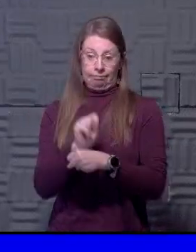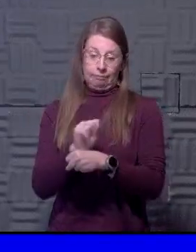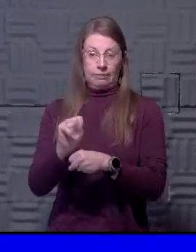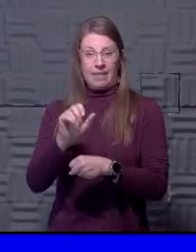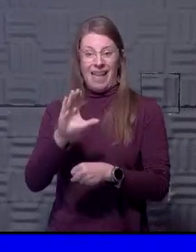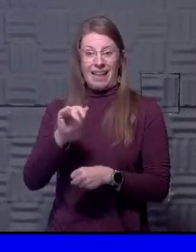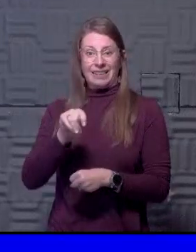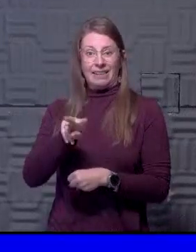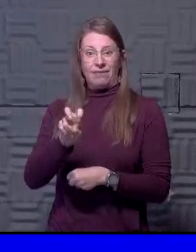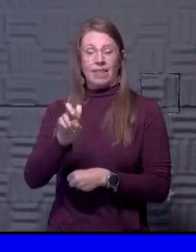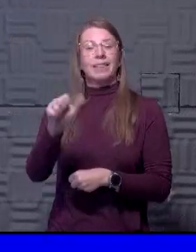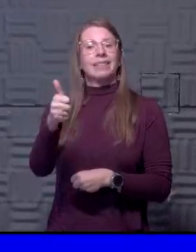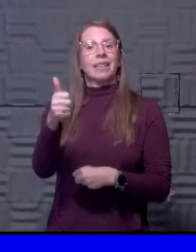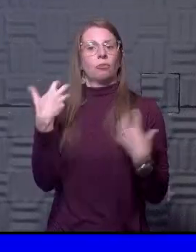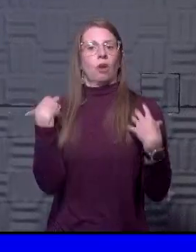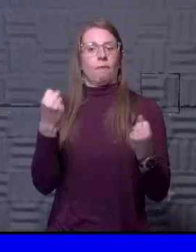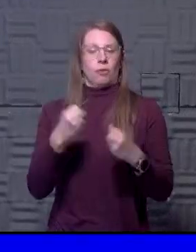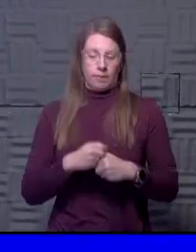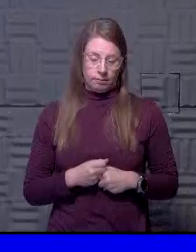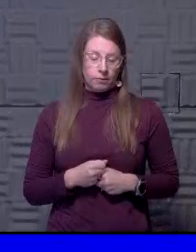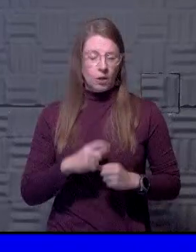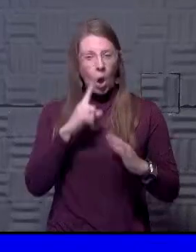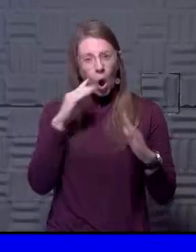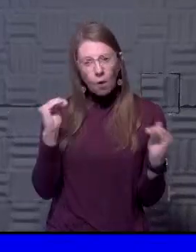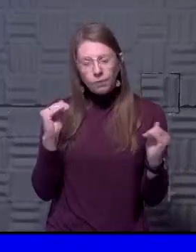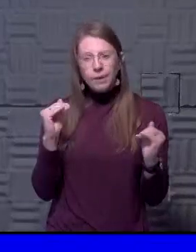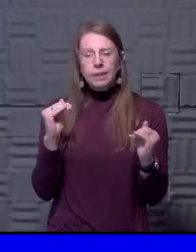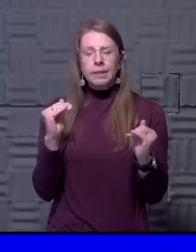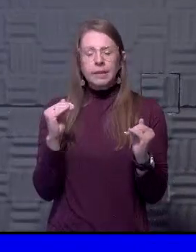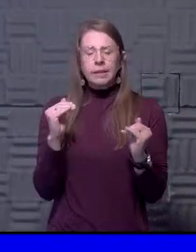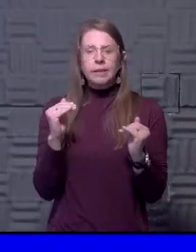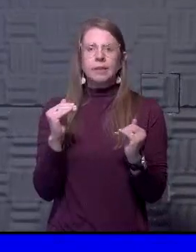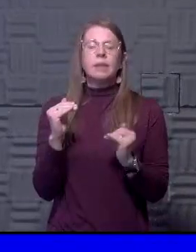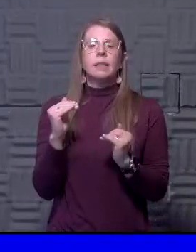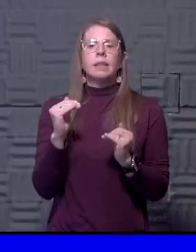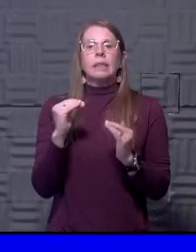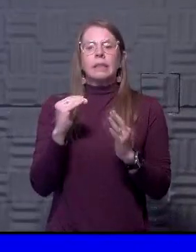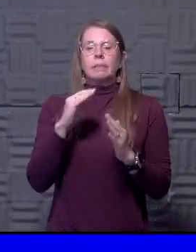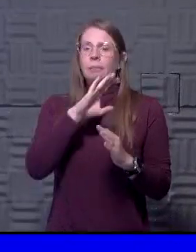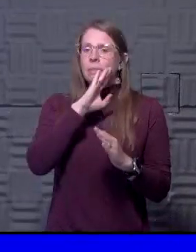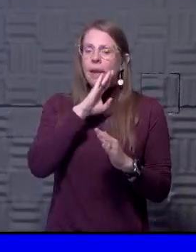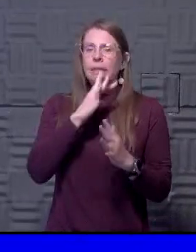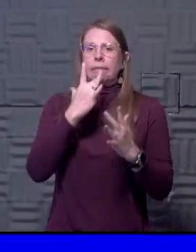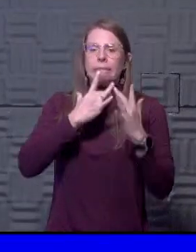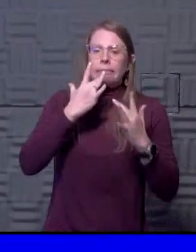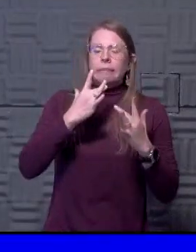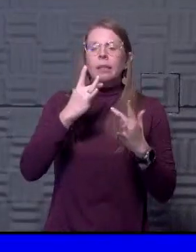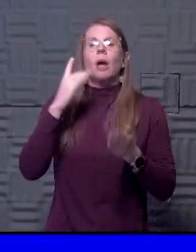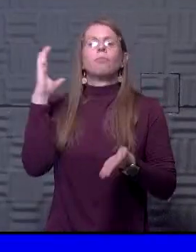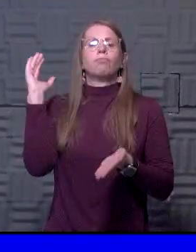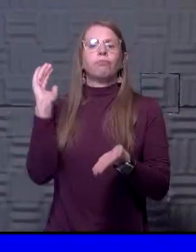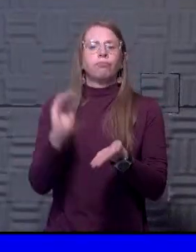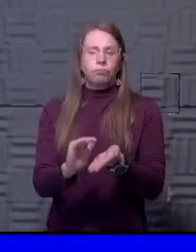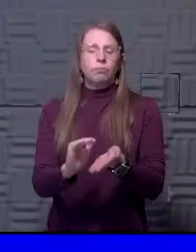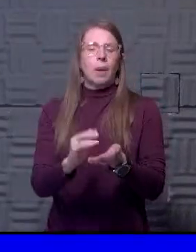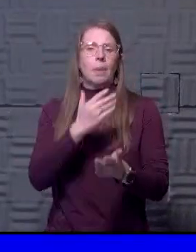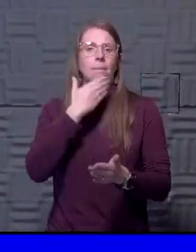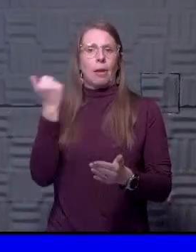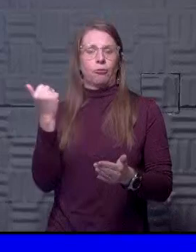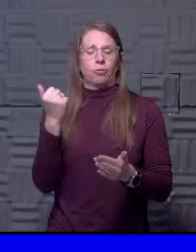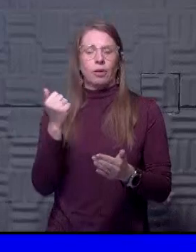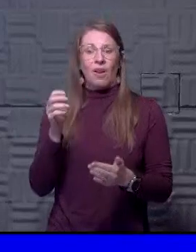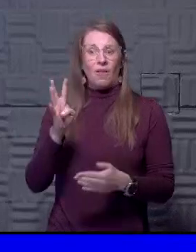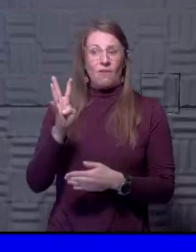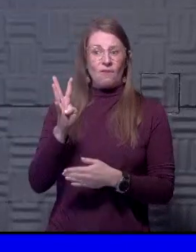and 10 recoveries. So hopefully they are getting out of their capacity issues and with their proportion of patients. They were up